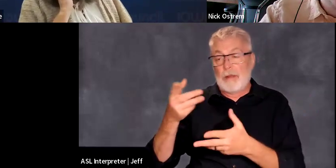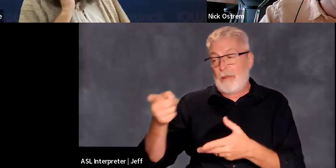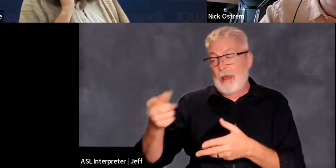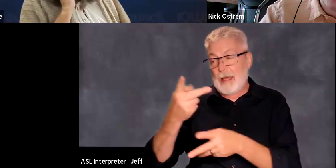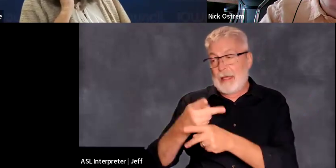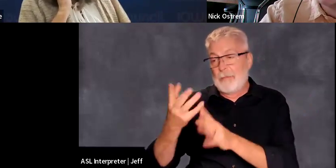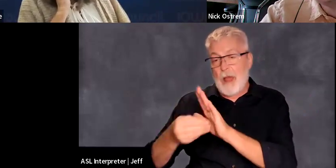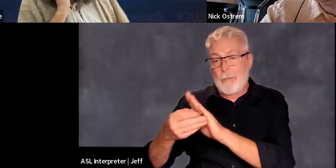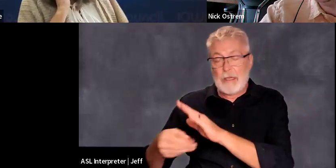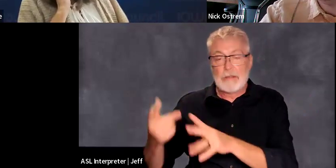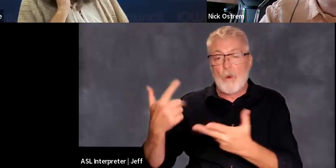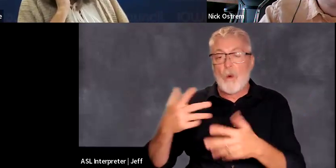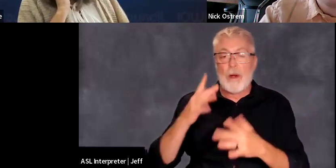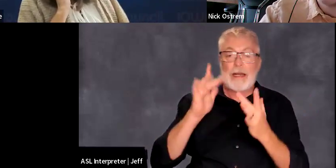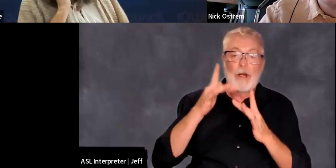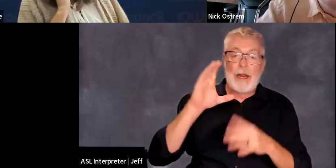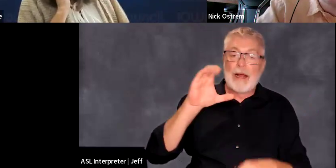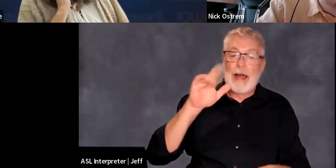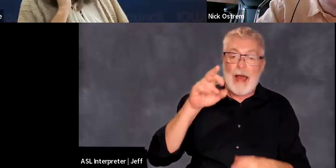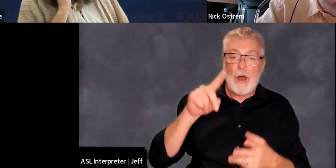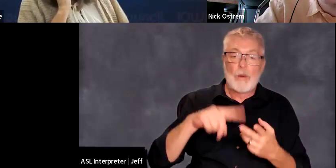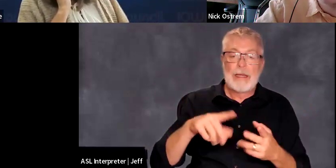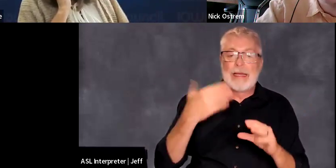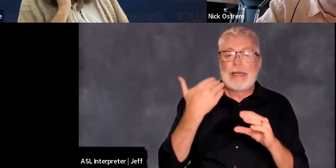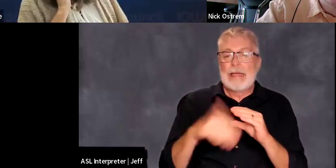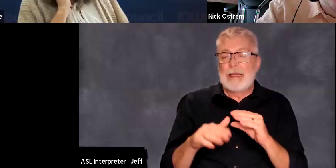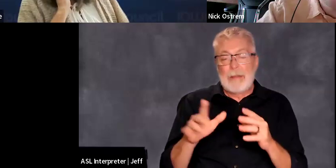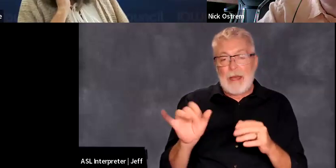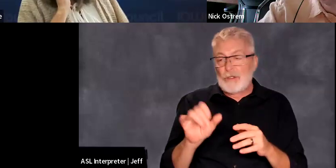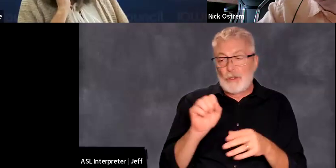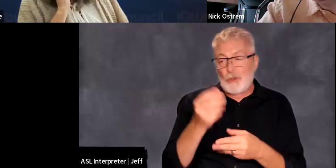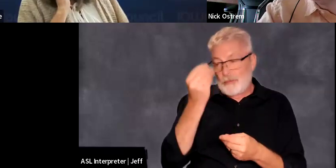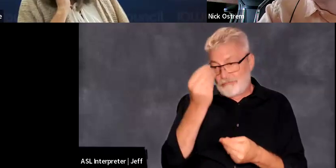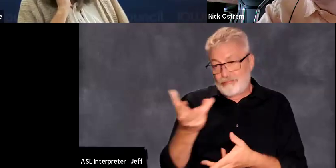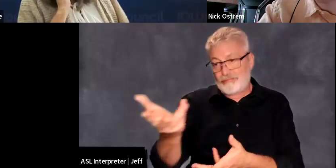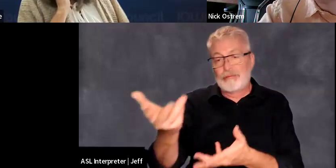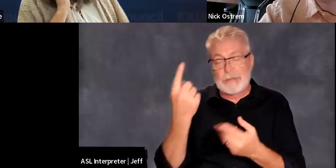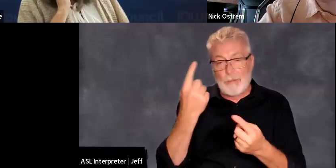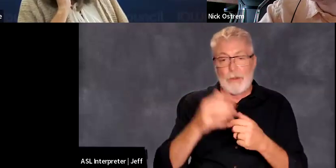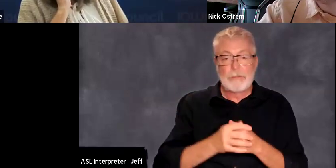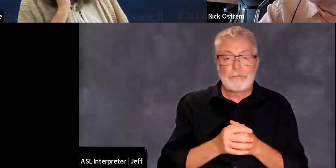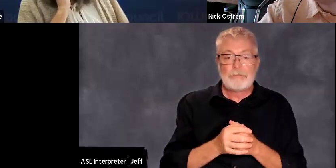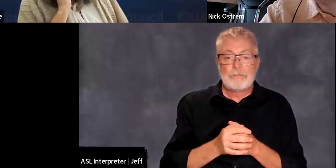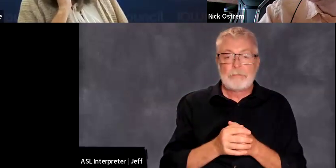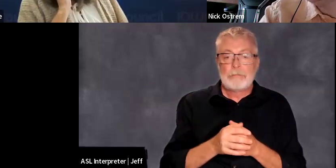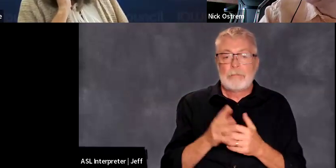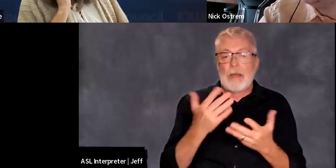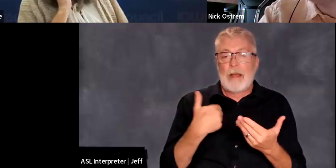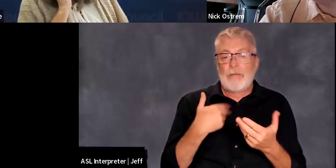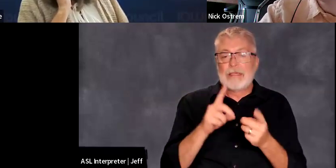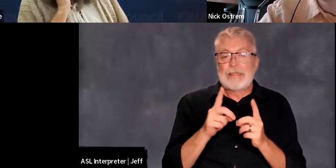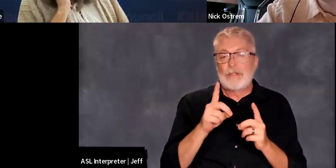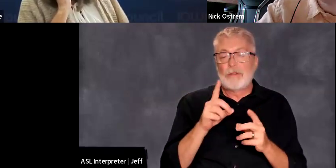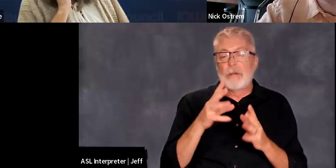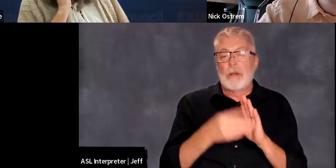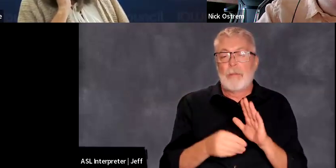the internet in the cloud, emailing it to someone is a really easy way to do that as well. Having, a digital copy or keeping